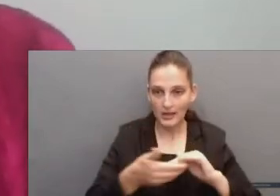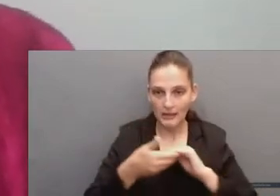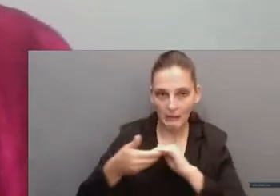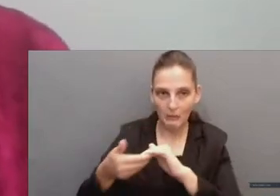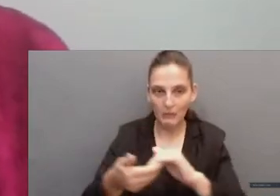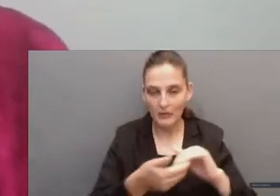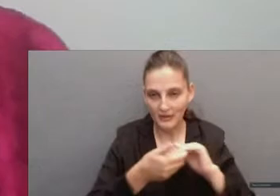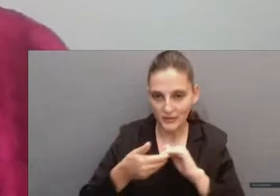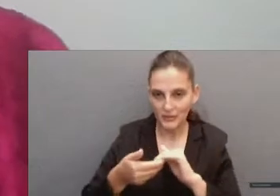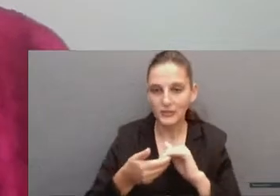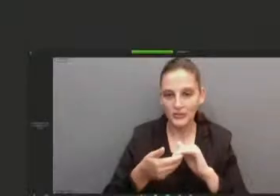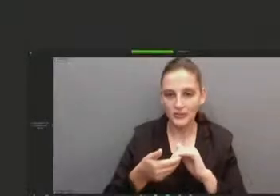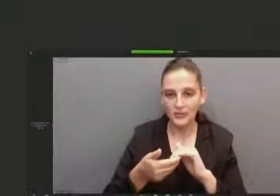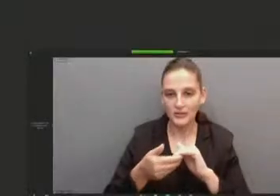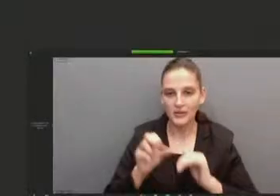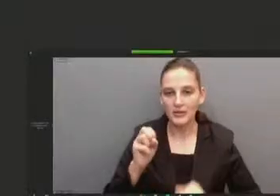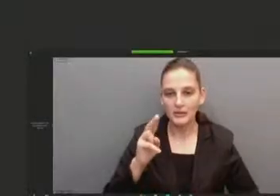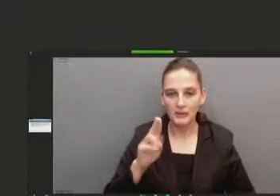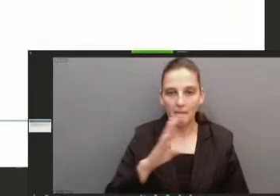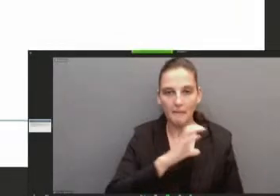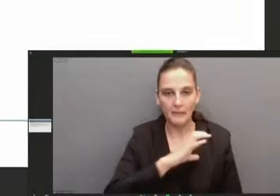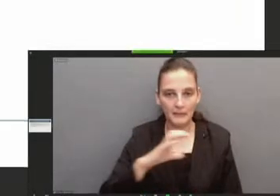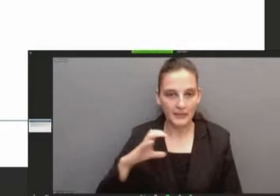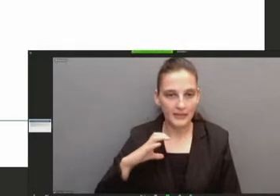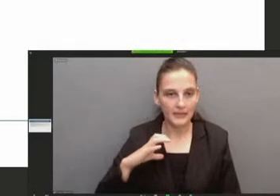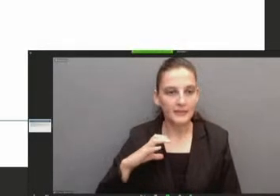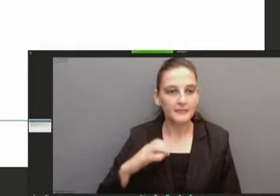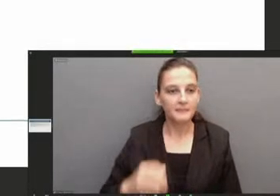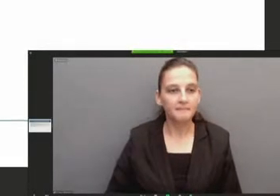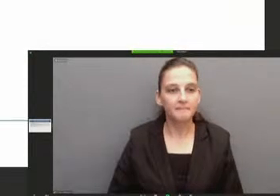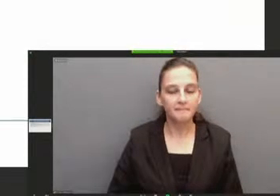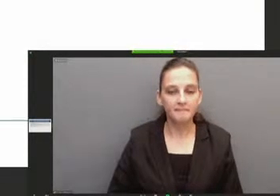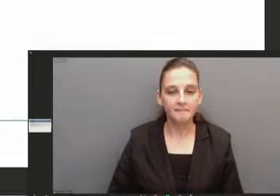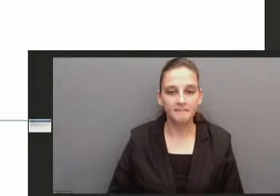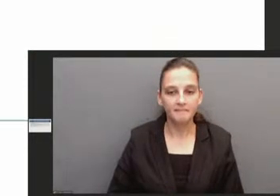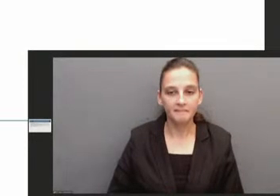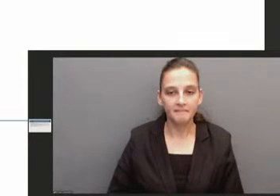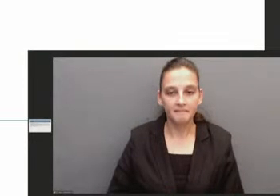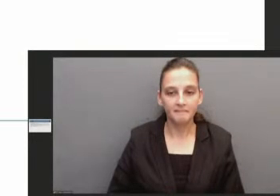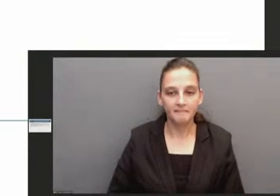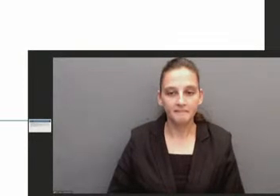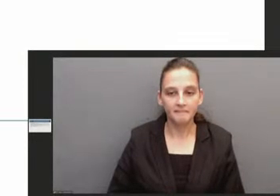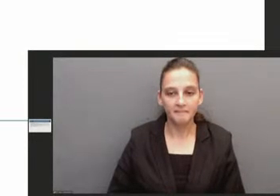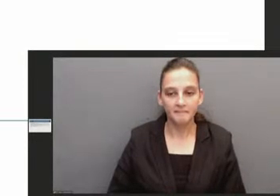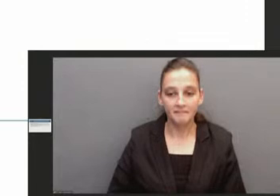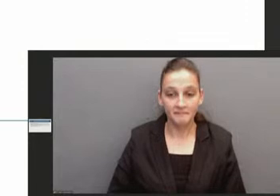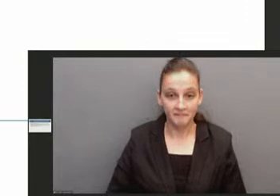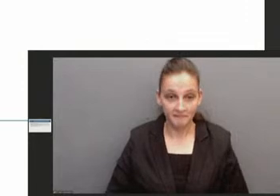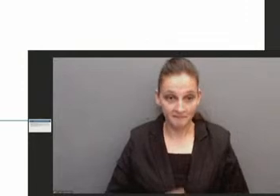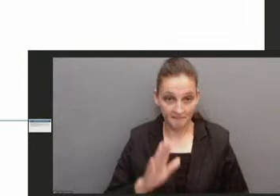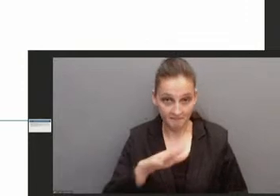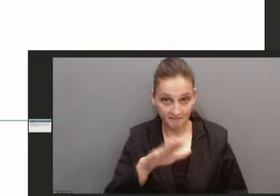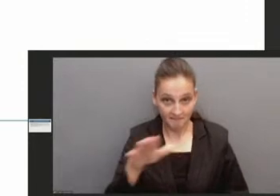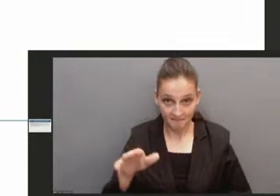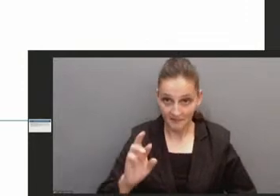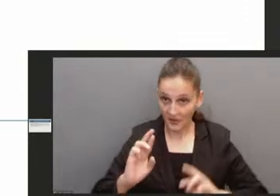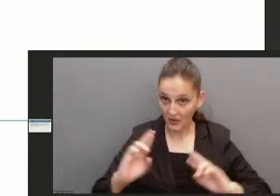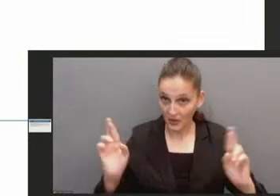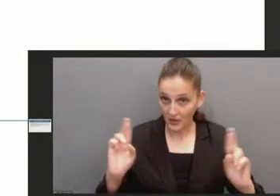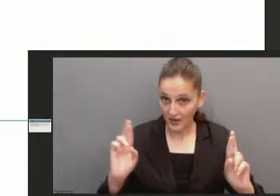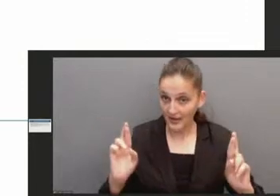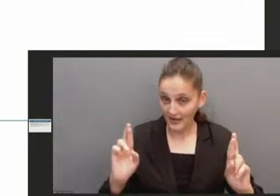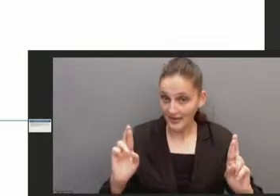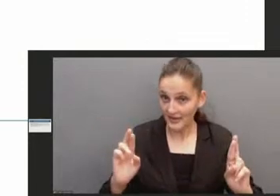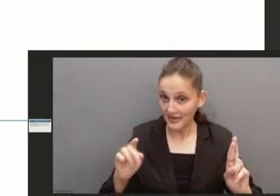Collaborations subcommittee. And I have to say that get ready to hear another